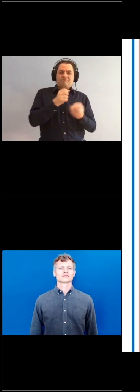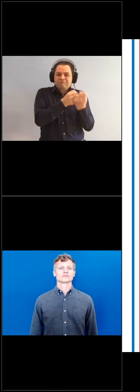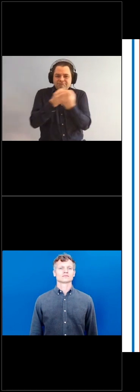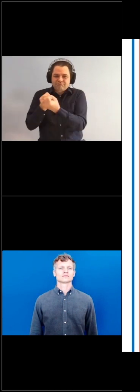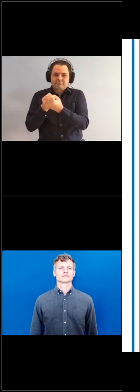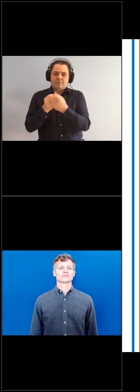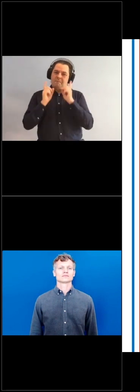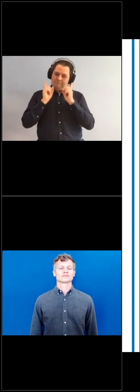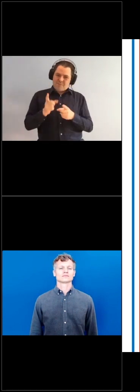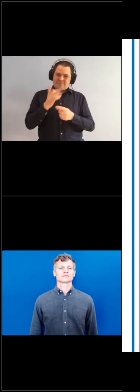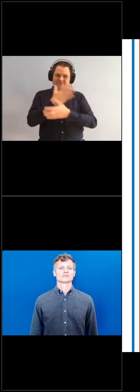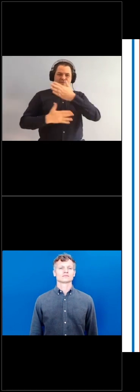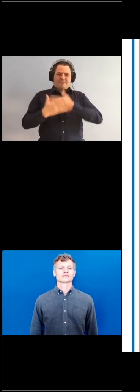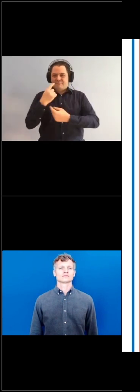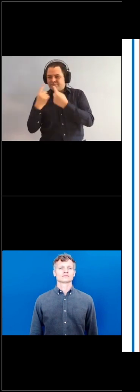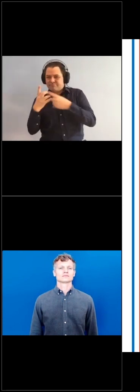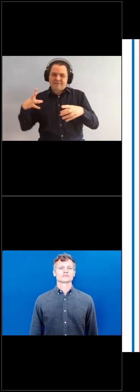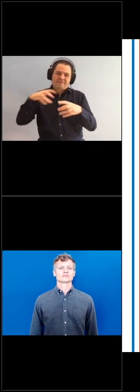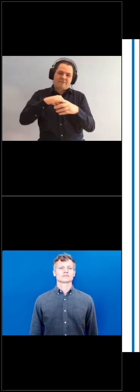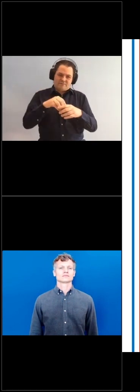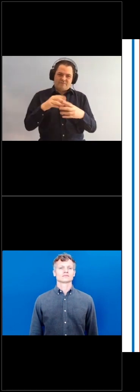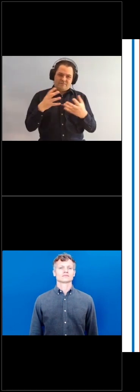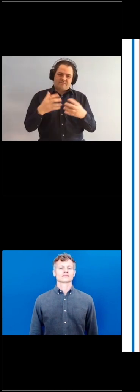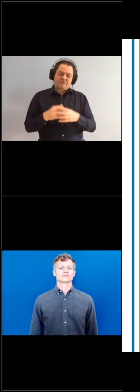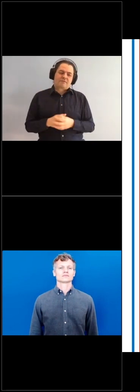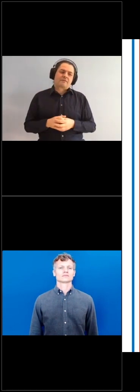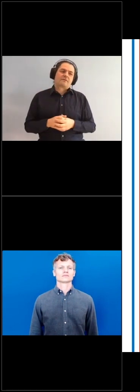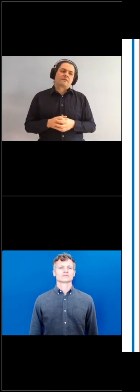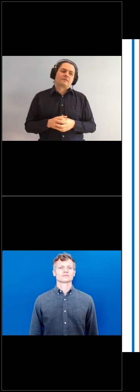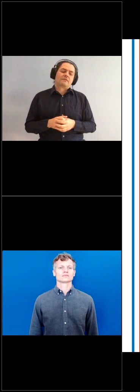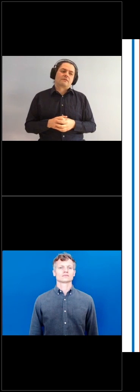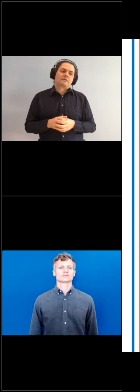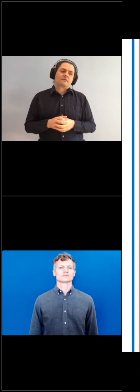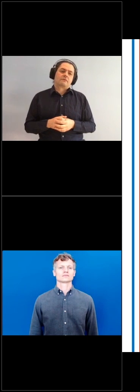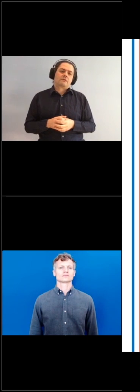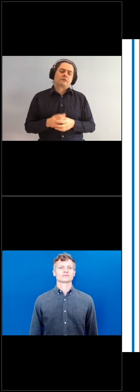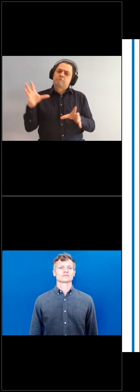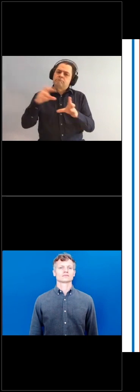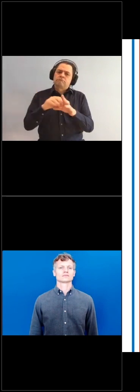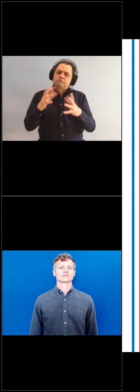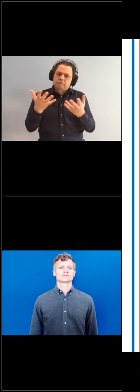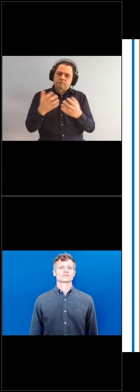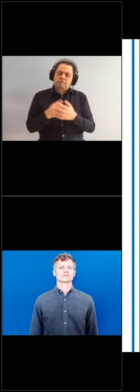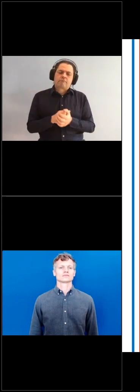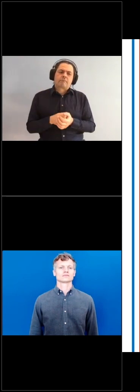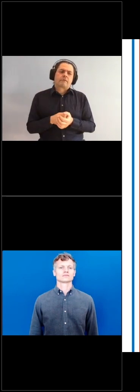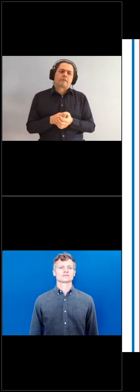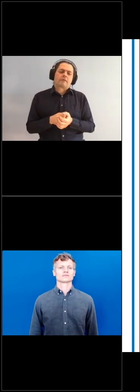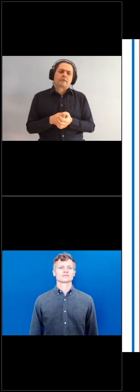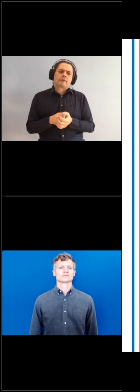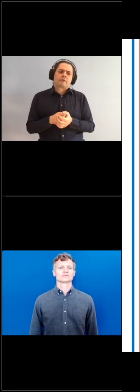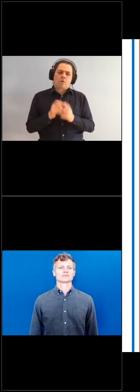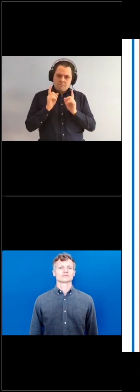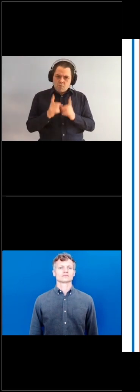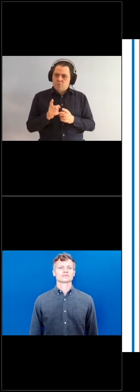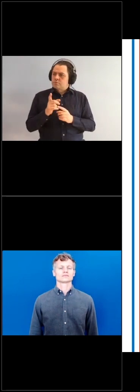process. These processes include in terms of ensuring that we are able to engage them in